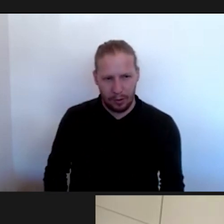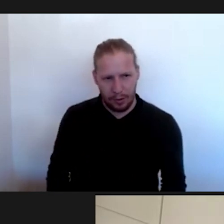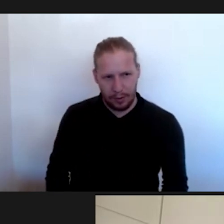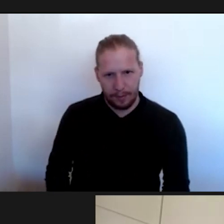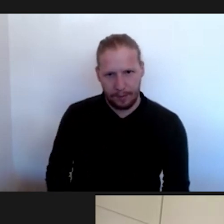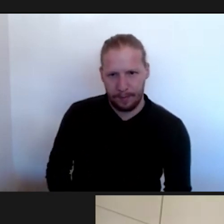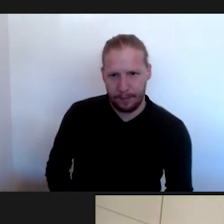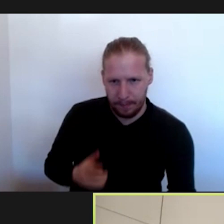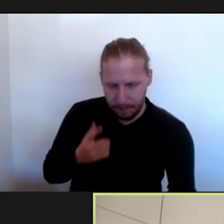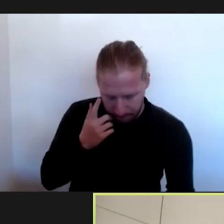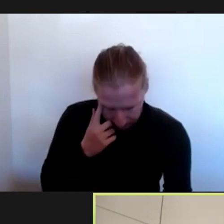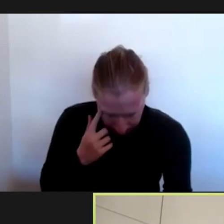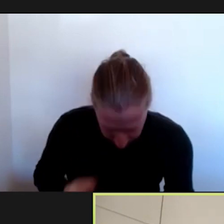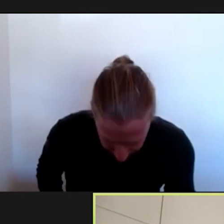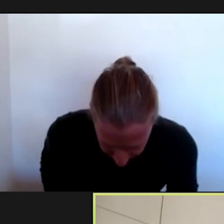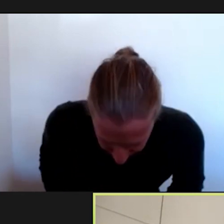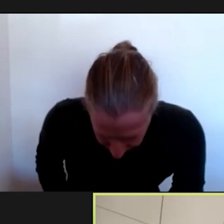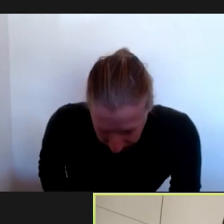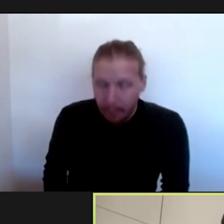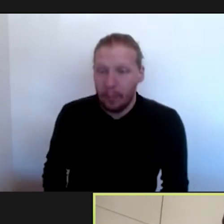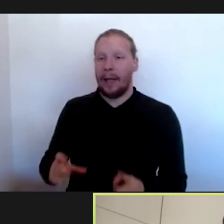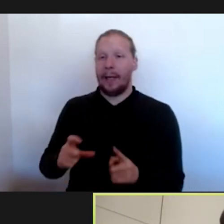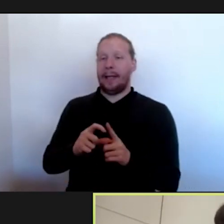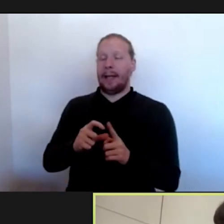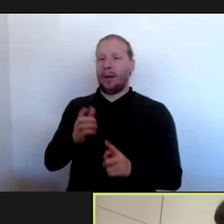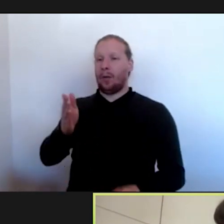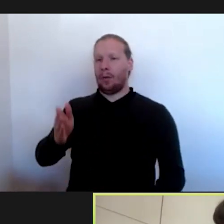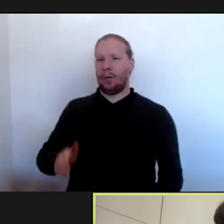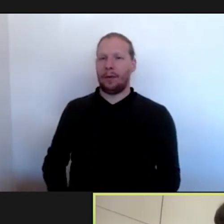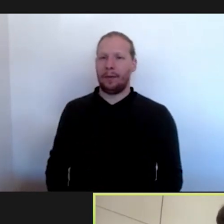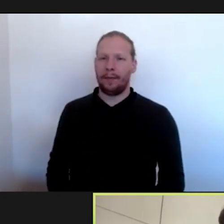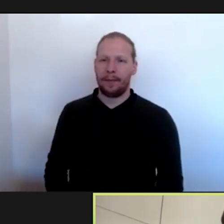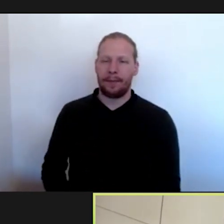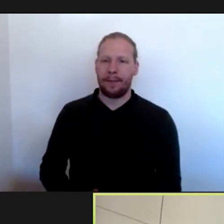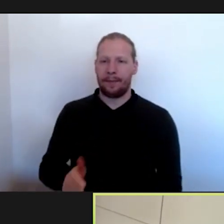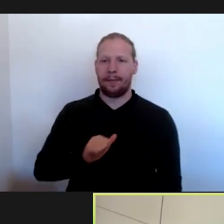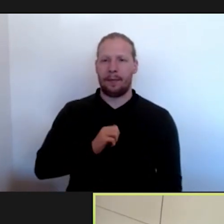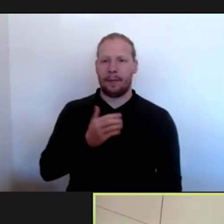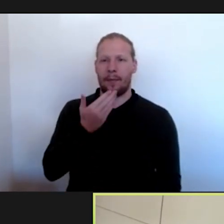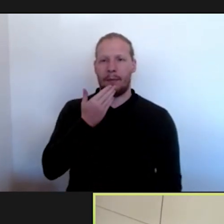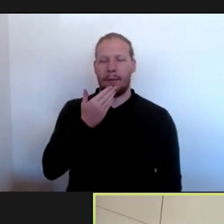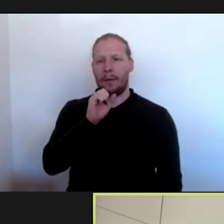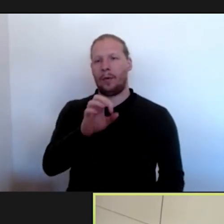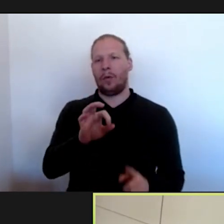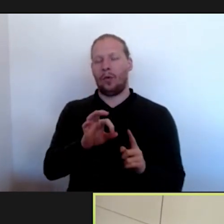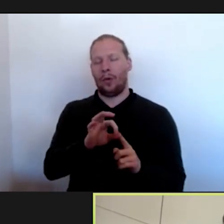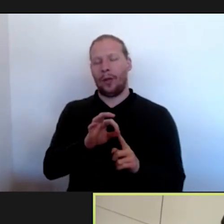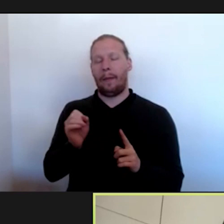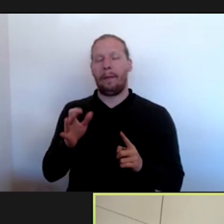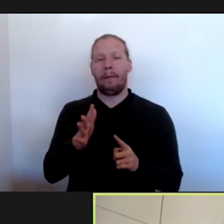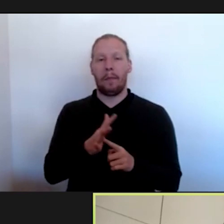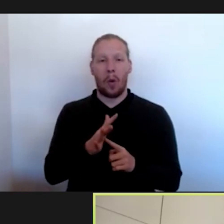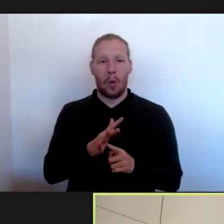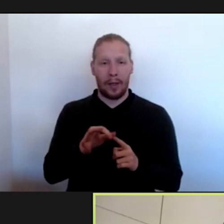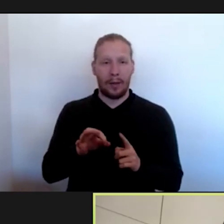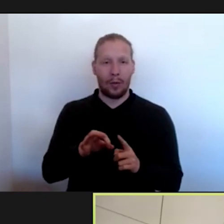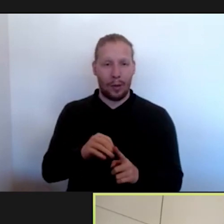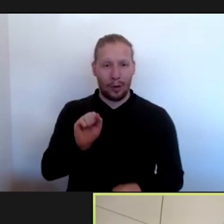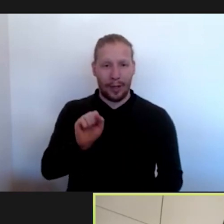Daniel? Yeah, thank you. Well, thank you so much for your question. I think that's really important. So it looks